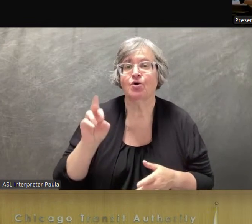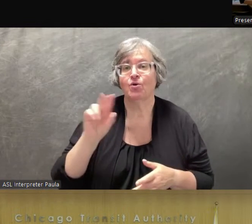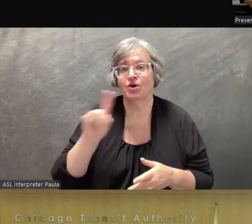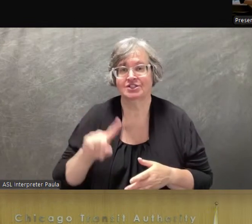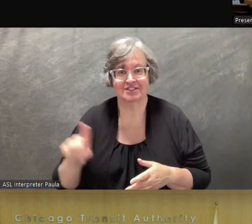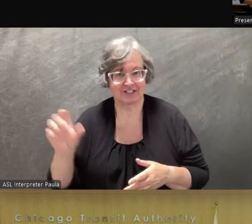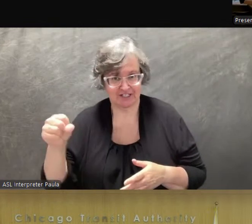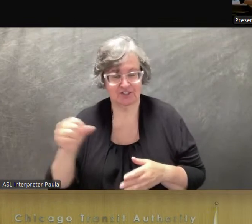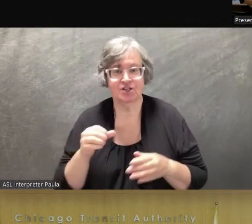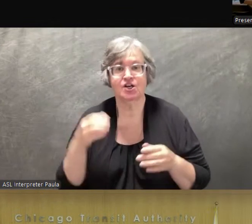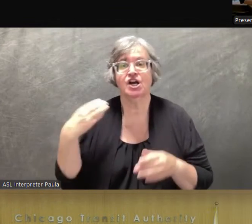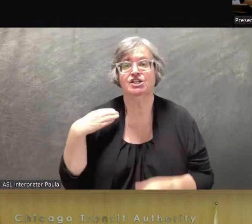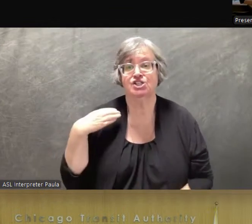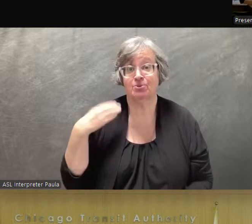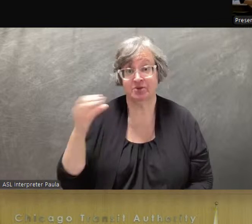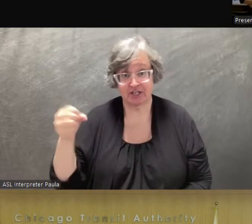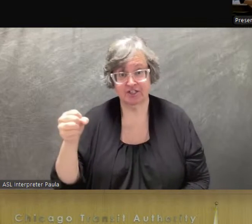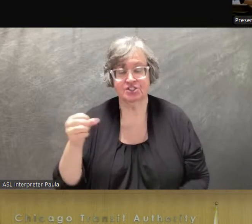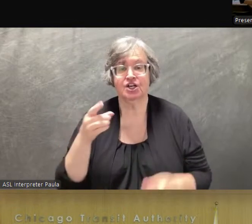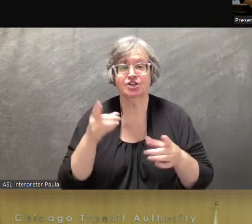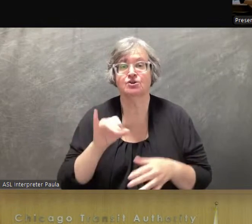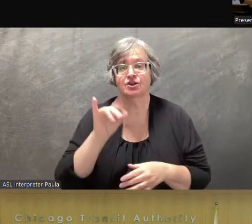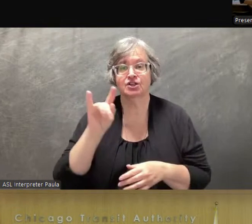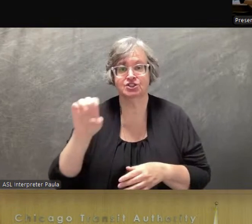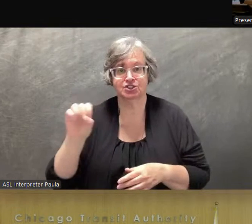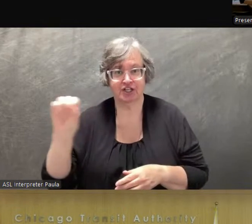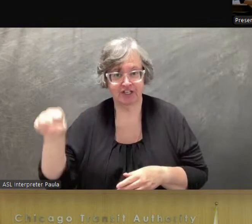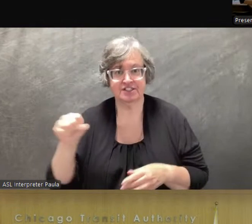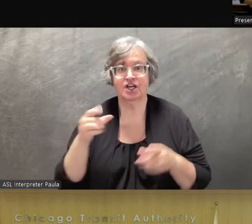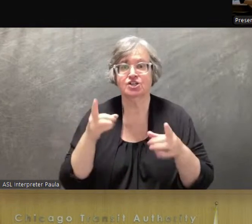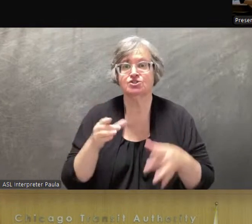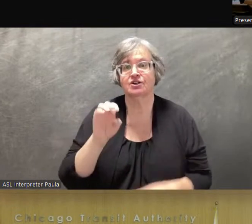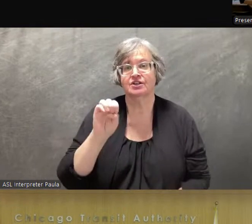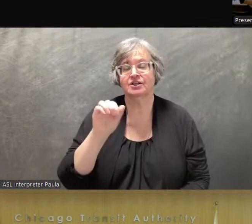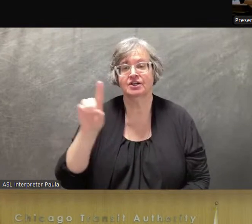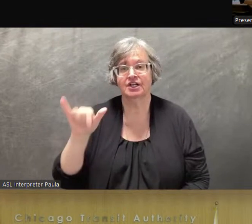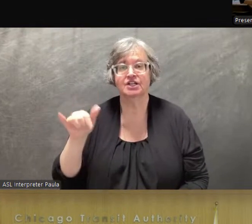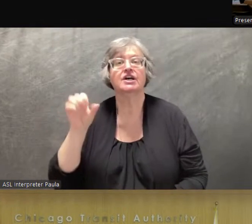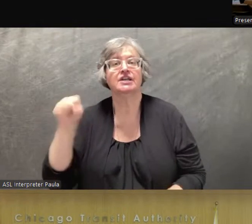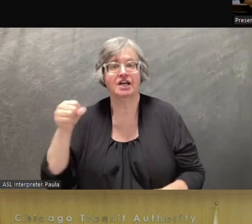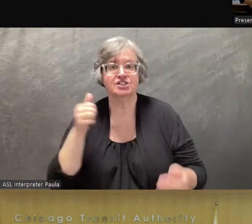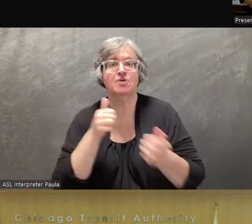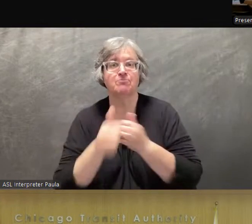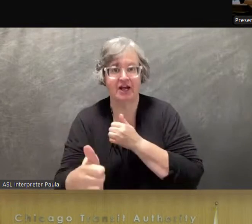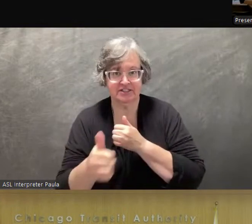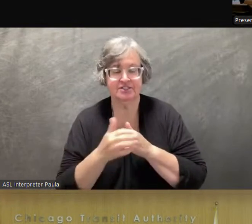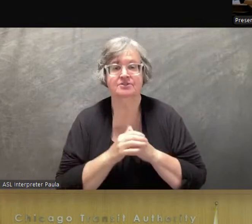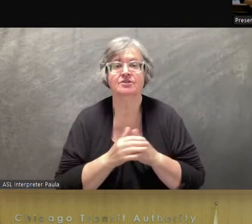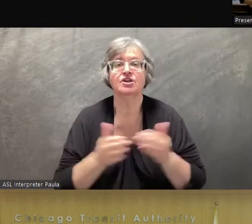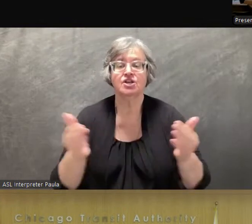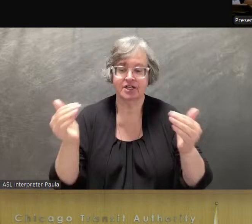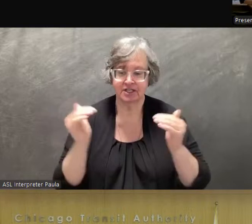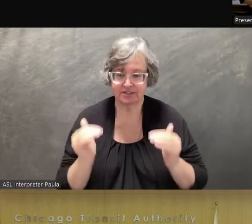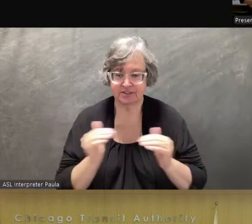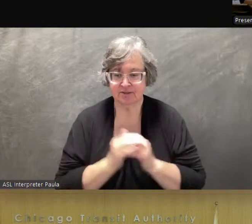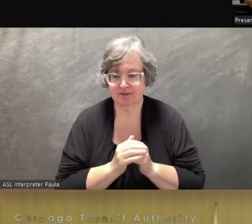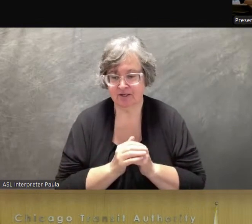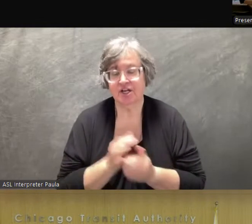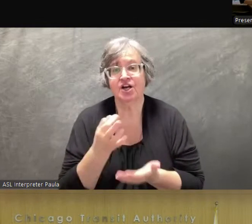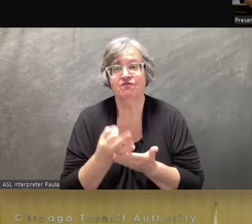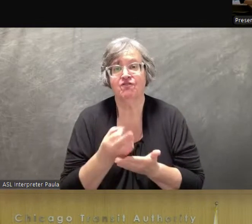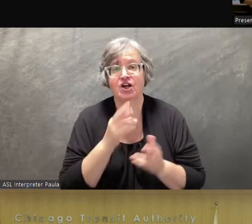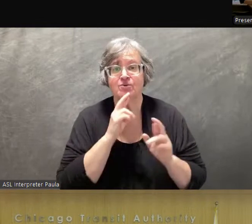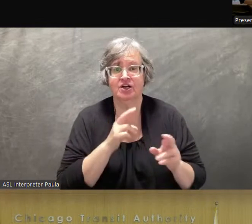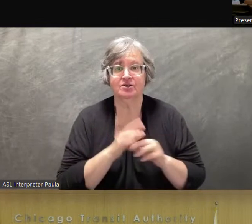Ortiz? Yes. Chairman Barclay? Yes. Director Jakes? Yes. Director Eady? Yes. The motion passes. Our next order of business is the